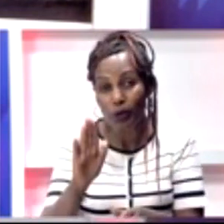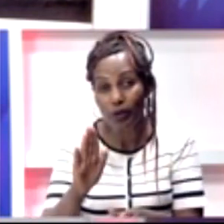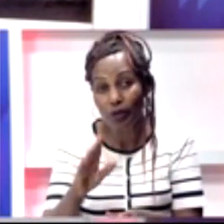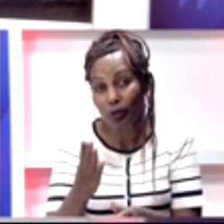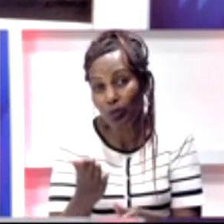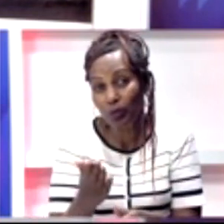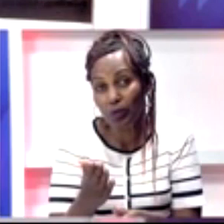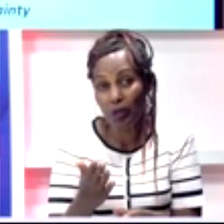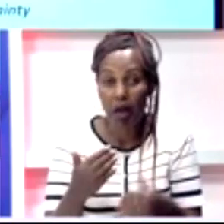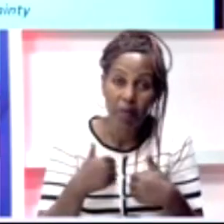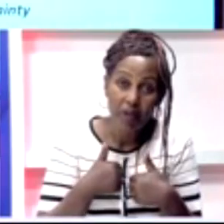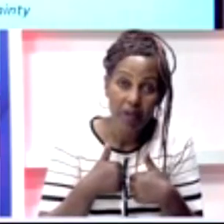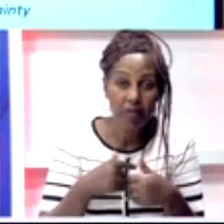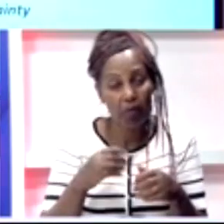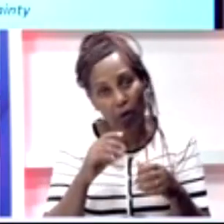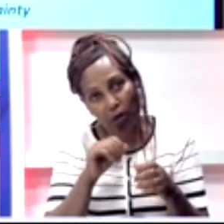100%.